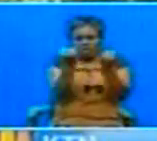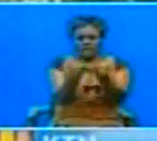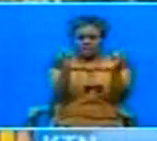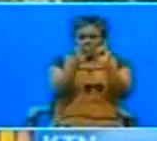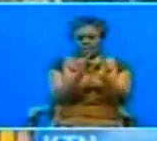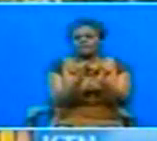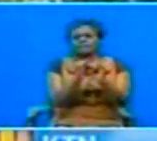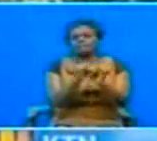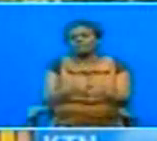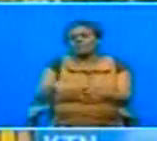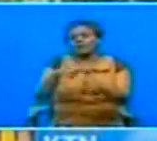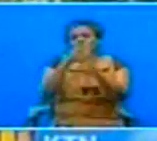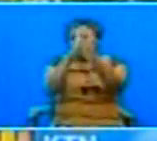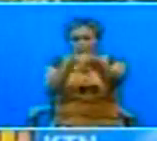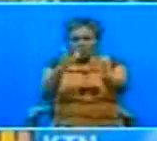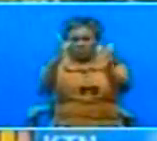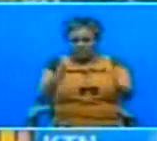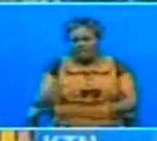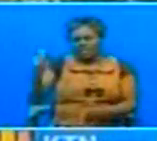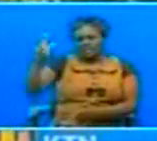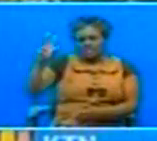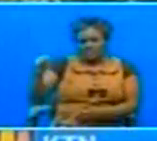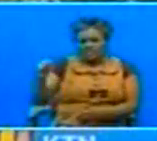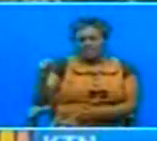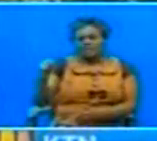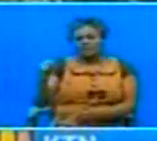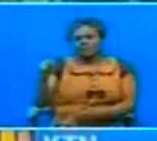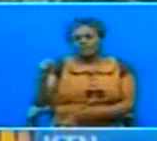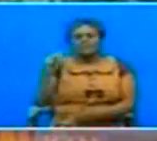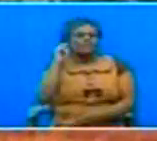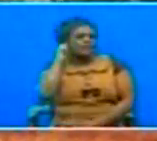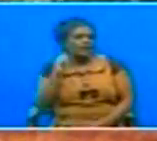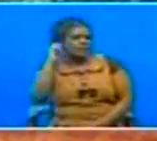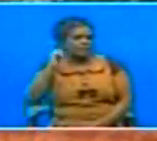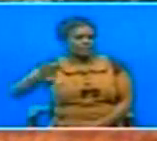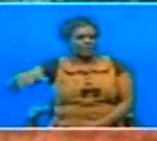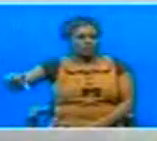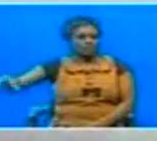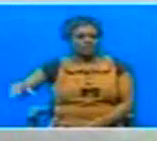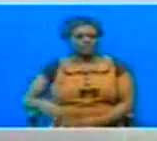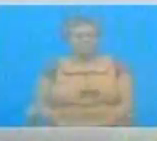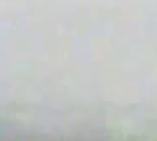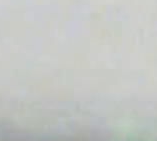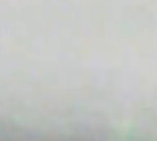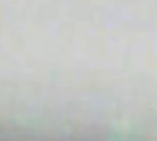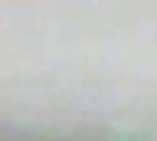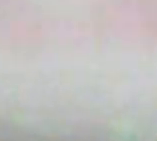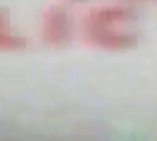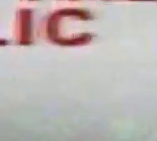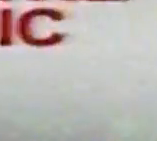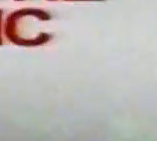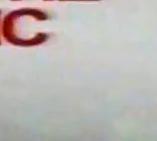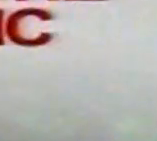independence. Mercy Kandie, KTN, Kapsisiwa, Nandi County.